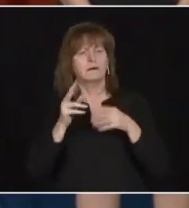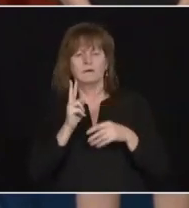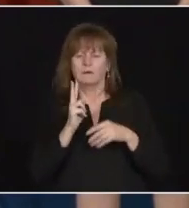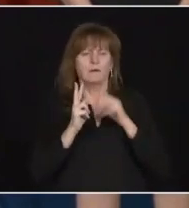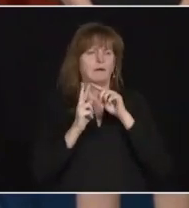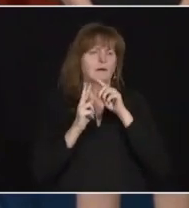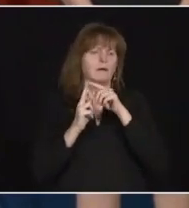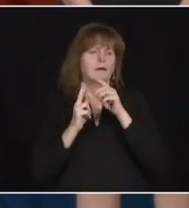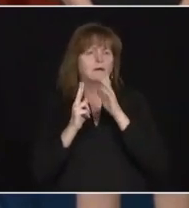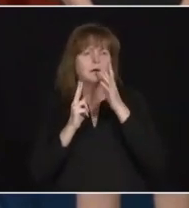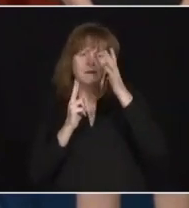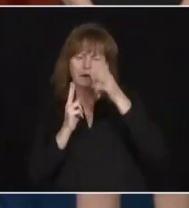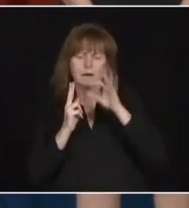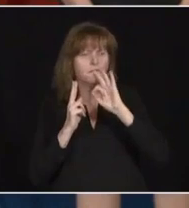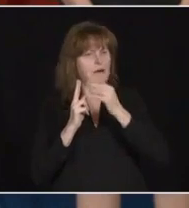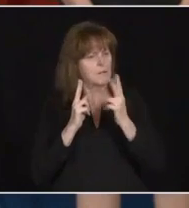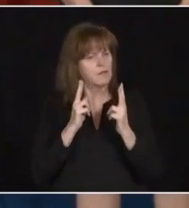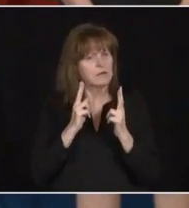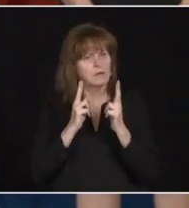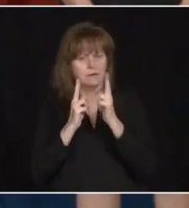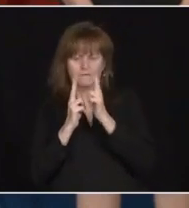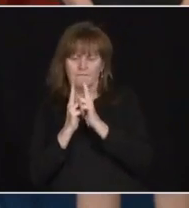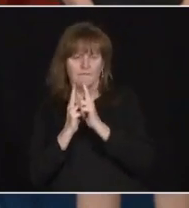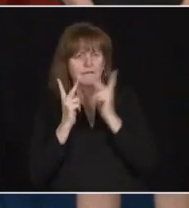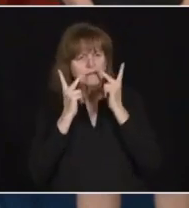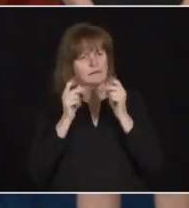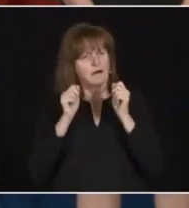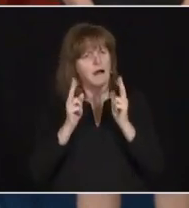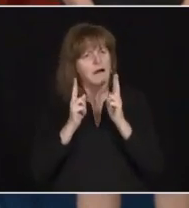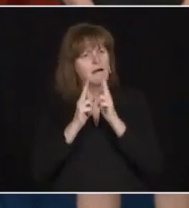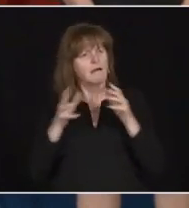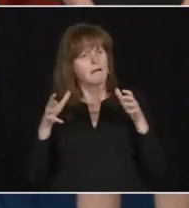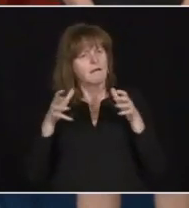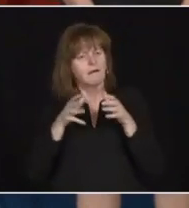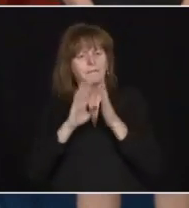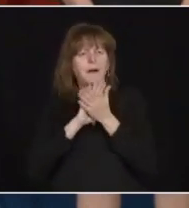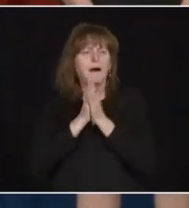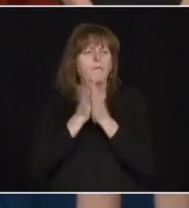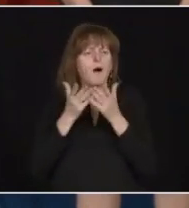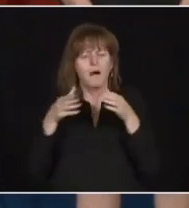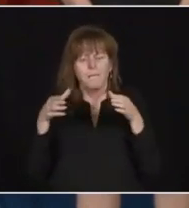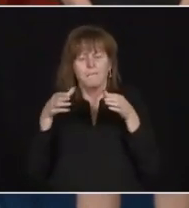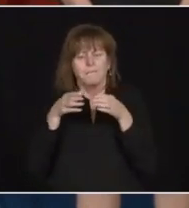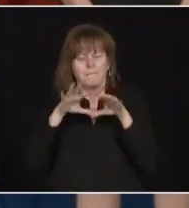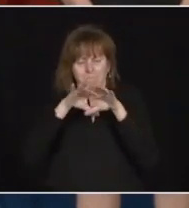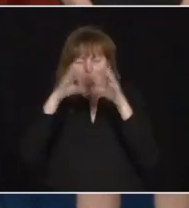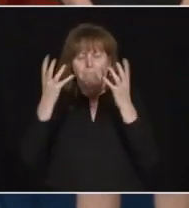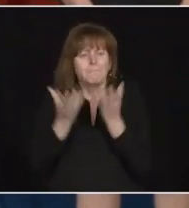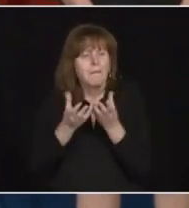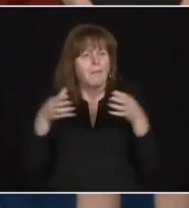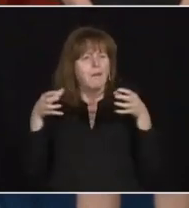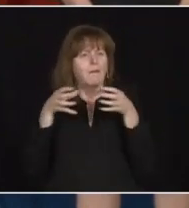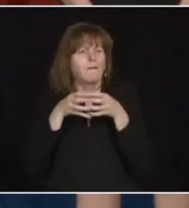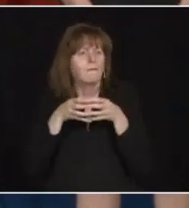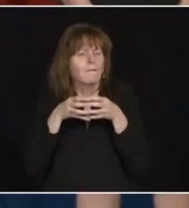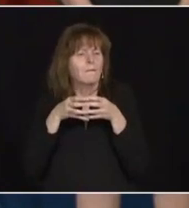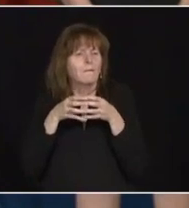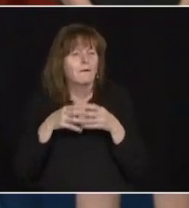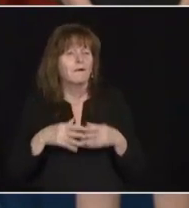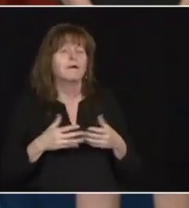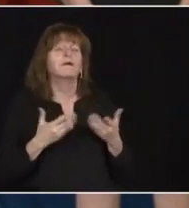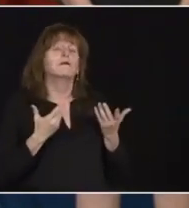Would that be a next step in Ontario? If the numbers continue going down, let's just